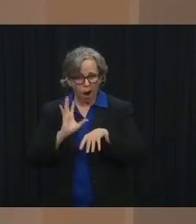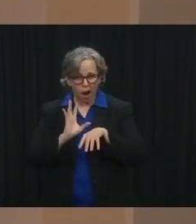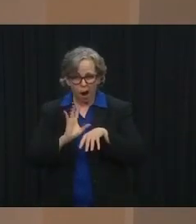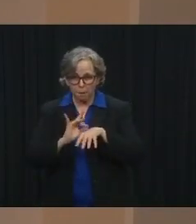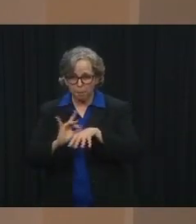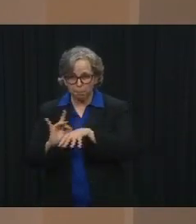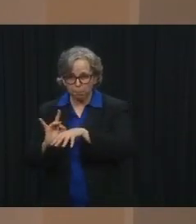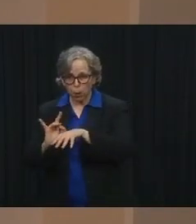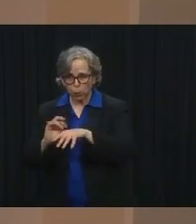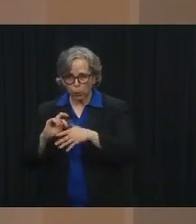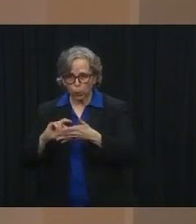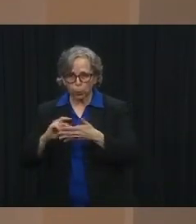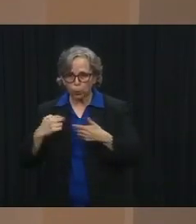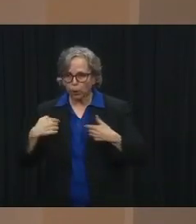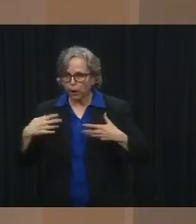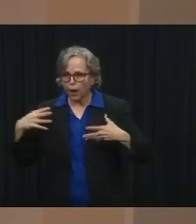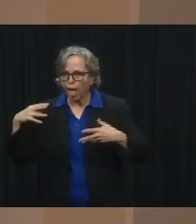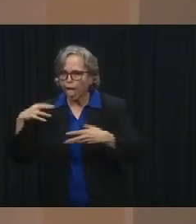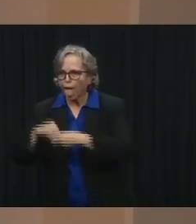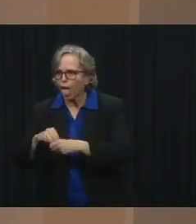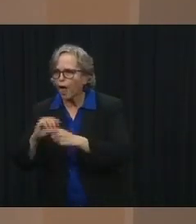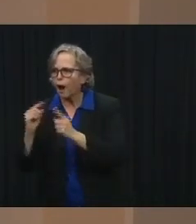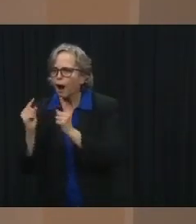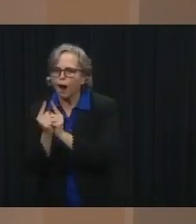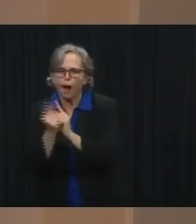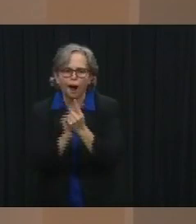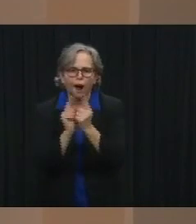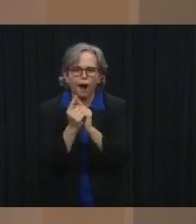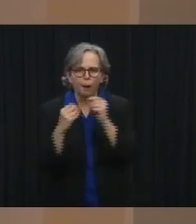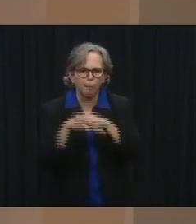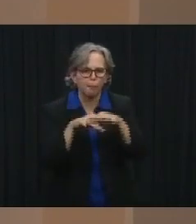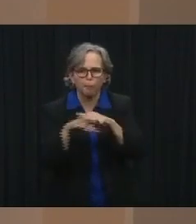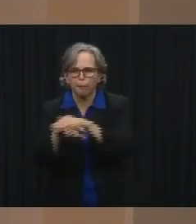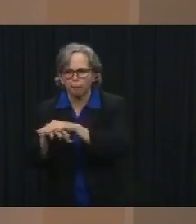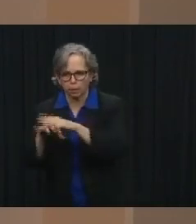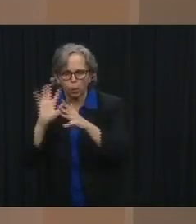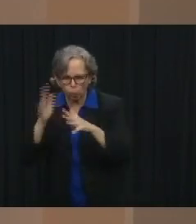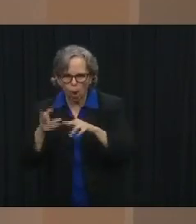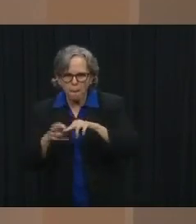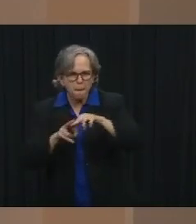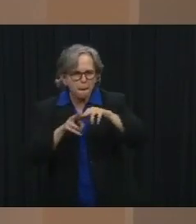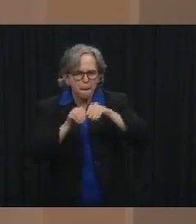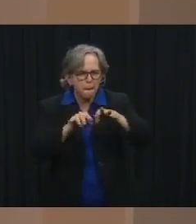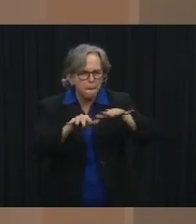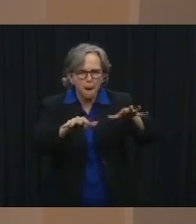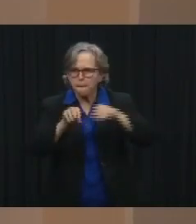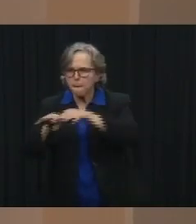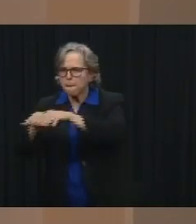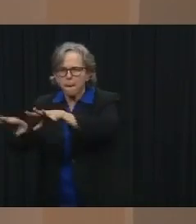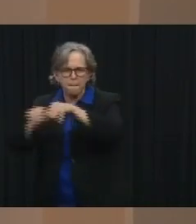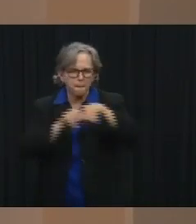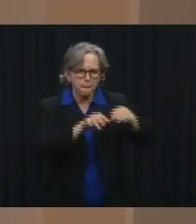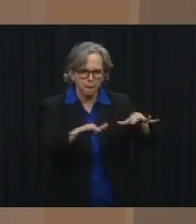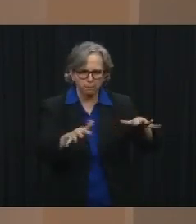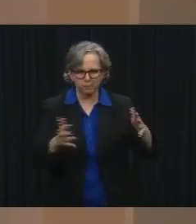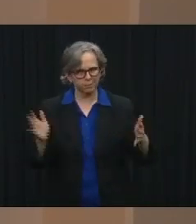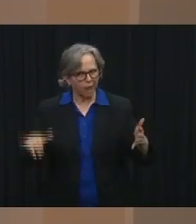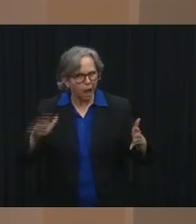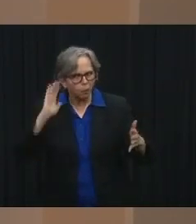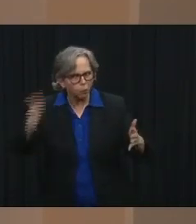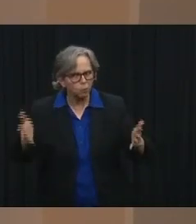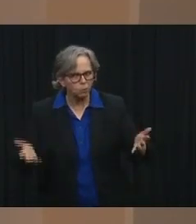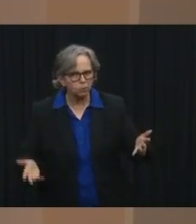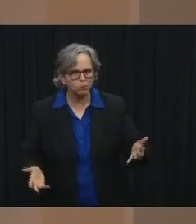only spreads when we allow that to happen through our behaviors. And I've never recall a